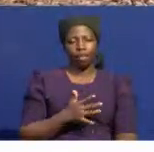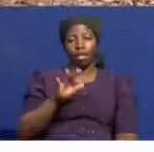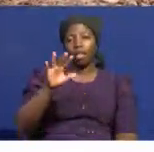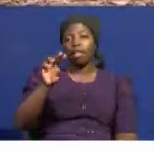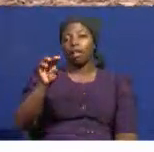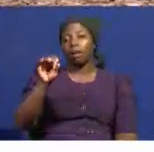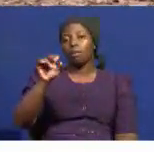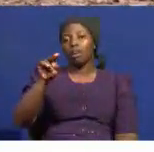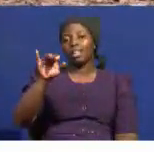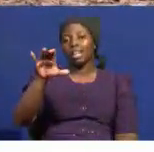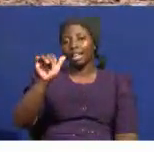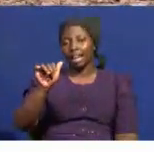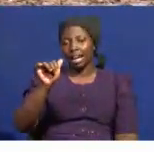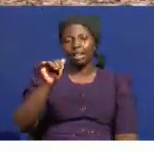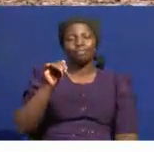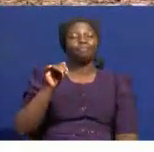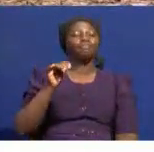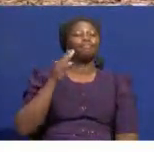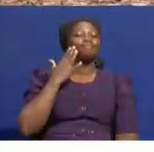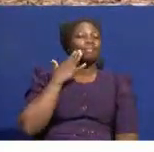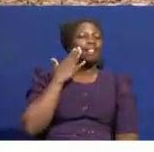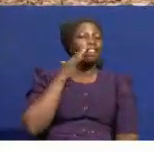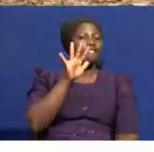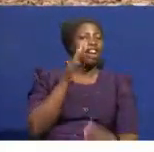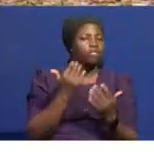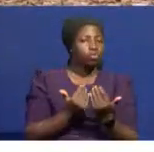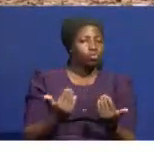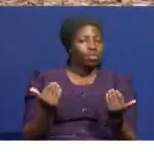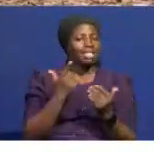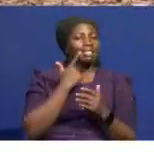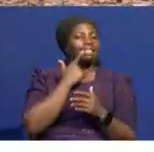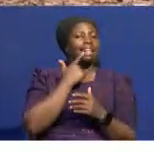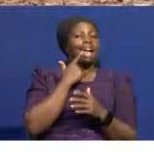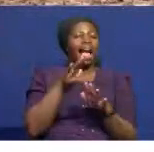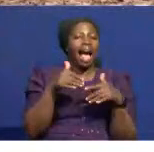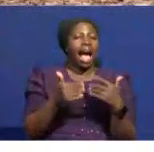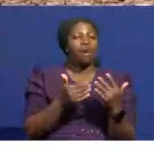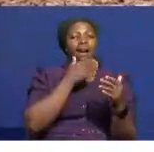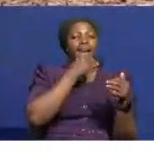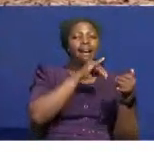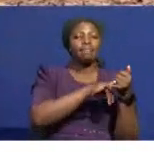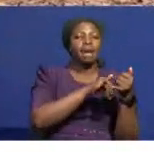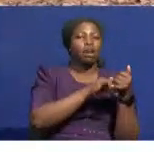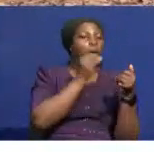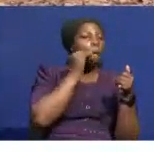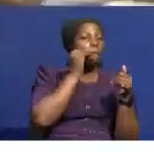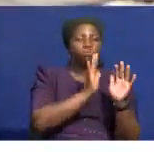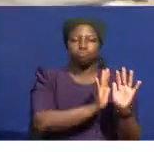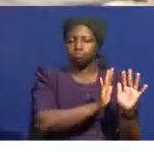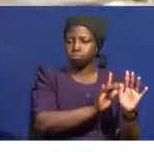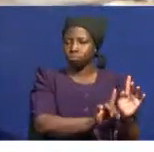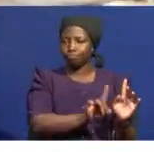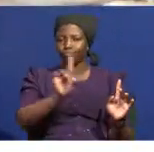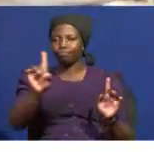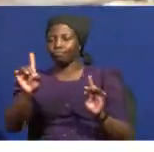Monica Chilimo, a mother of five, tells us how her husband left to fend for the family and never returned.